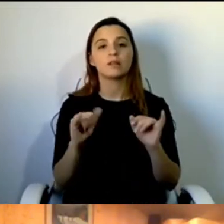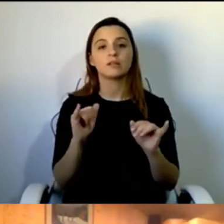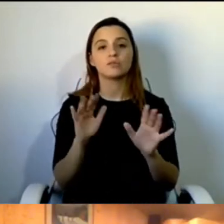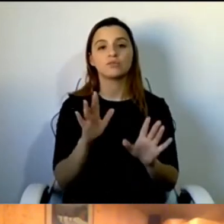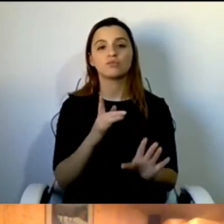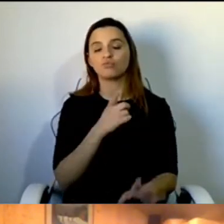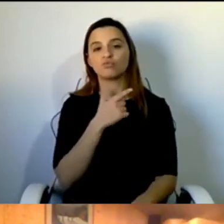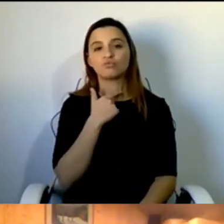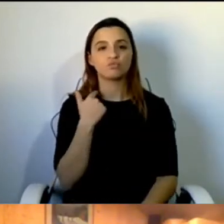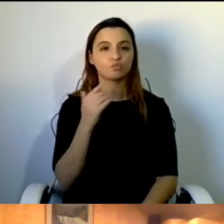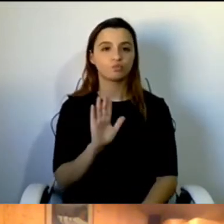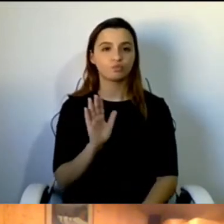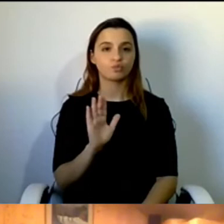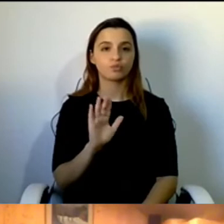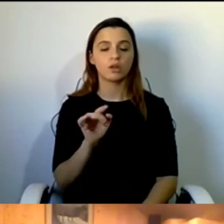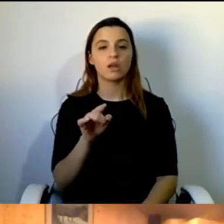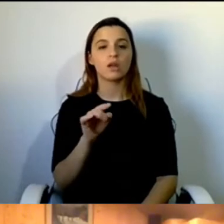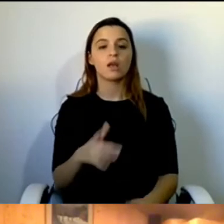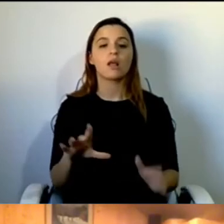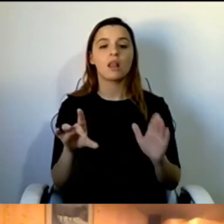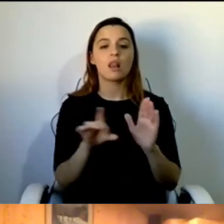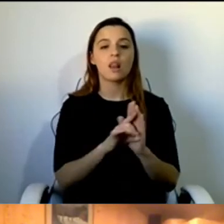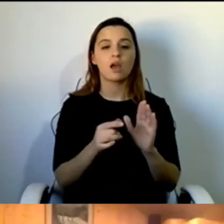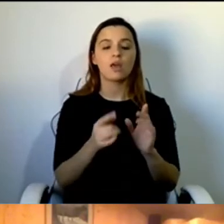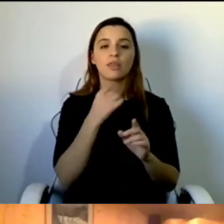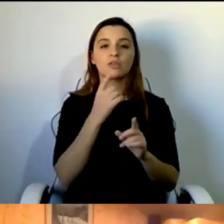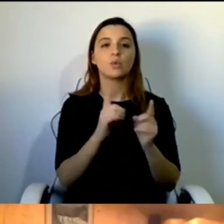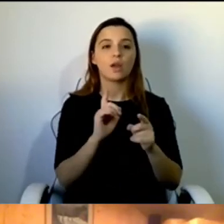categories are either autism or autism-like